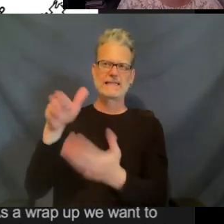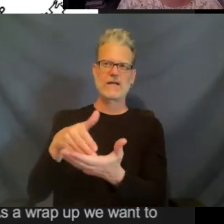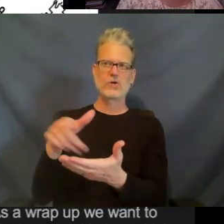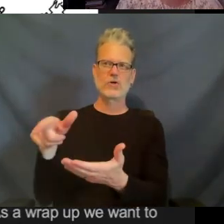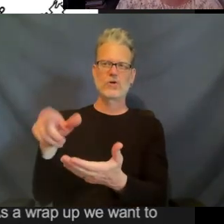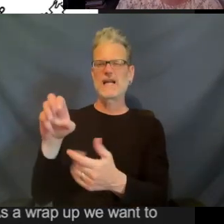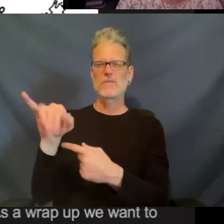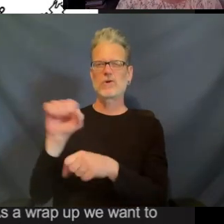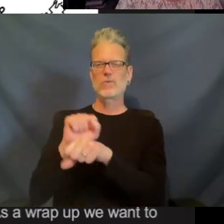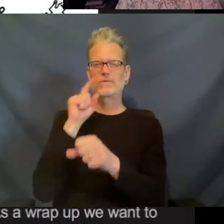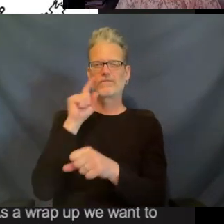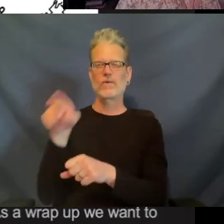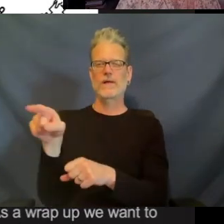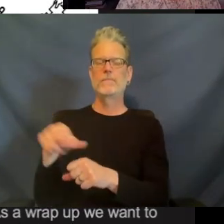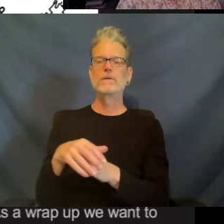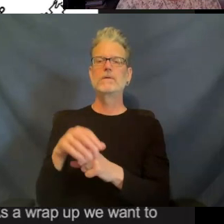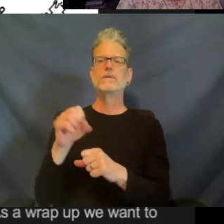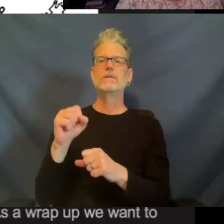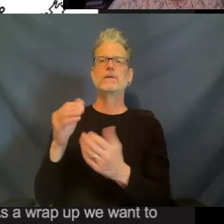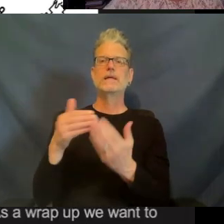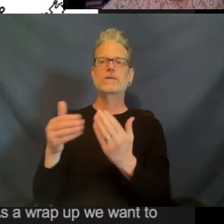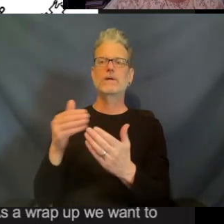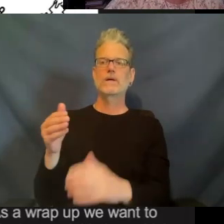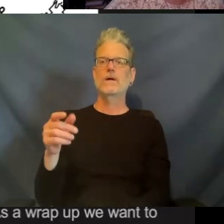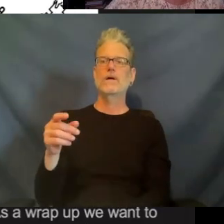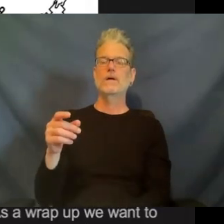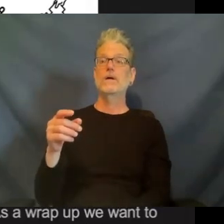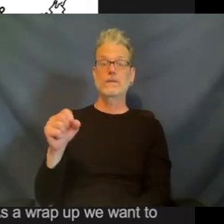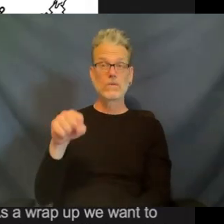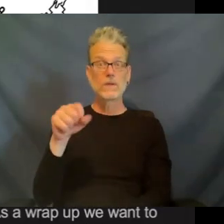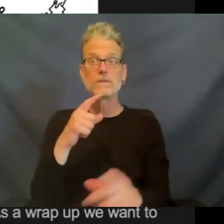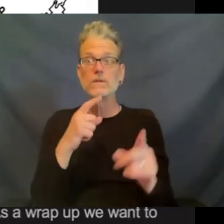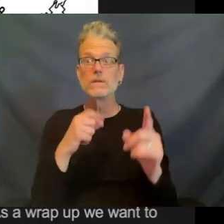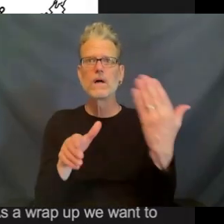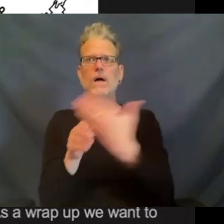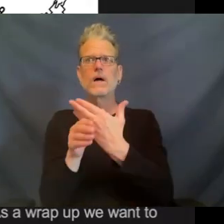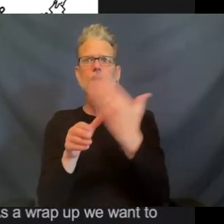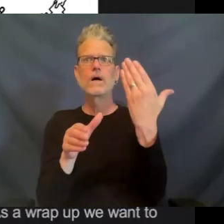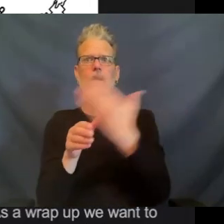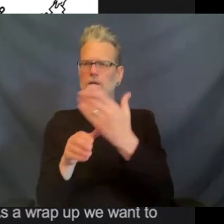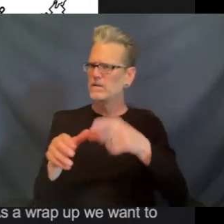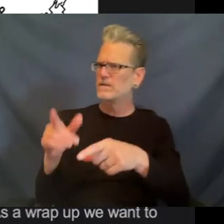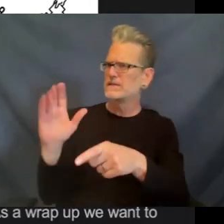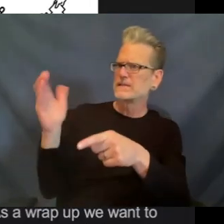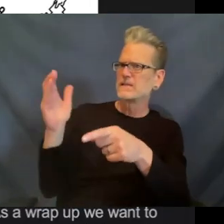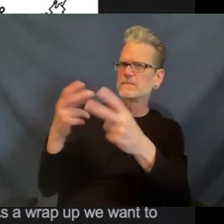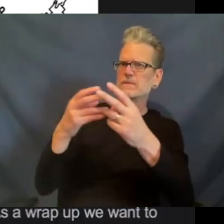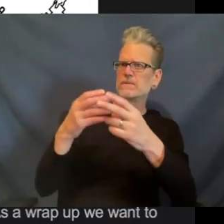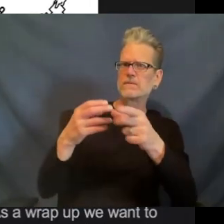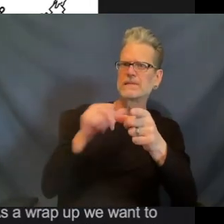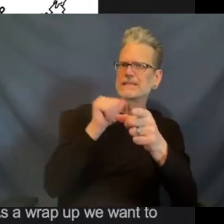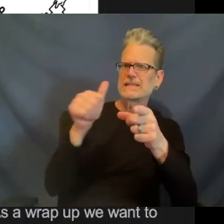works for. And so I think, David, yes? Could I pause you? It sounds like the screen might not be